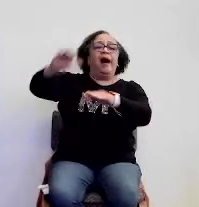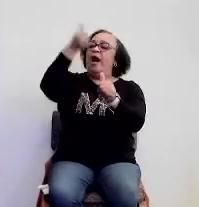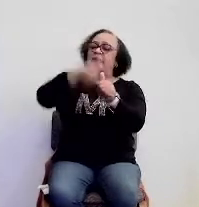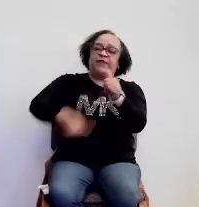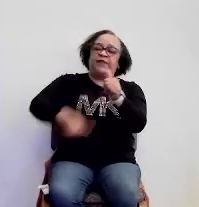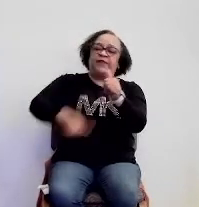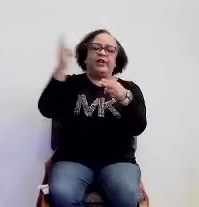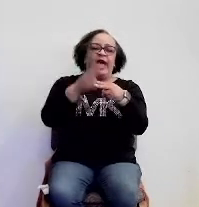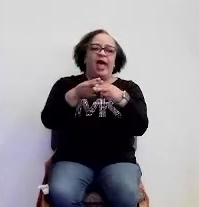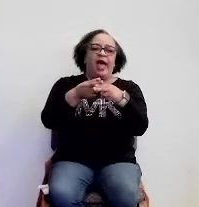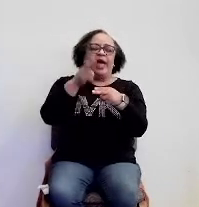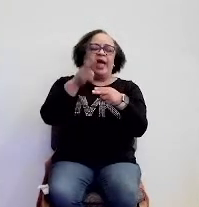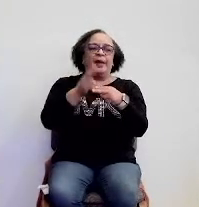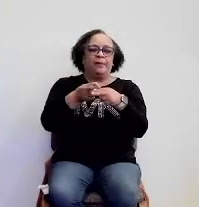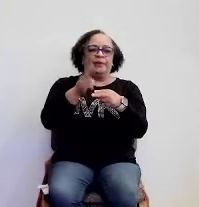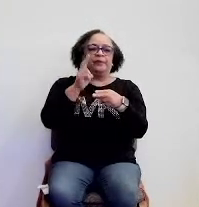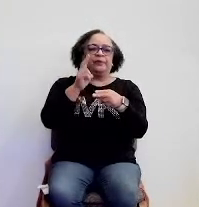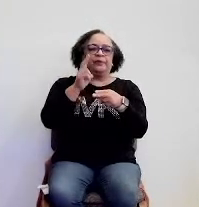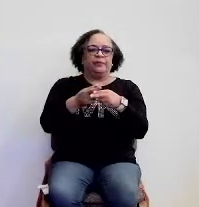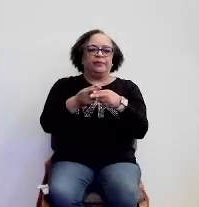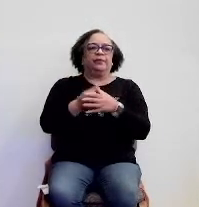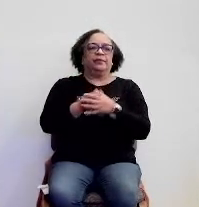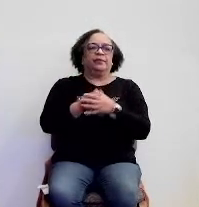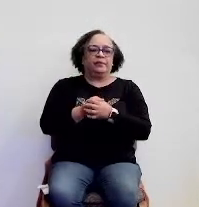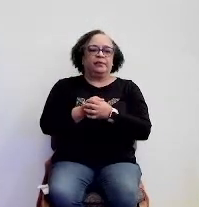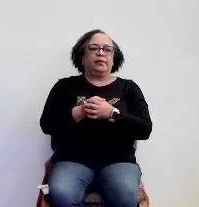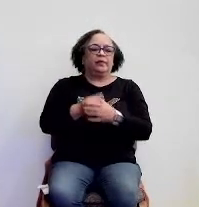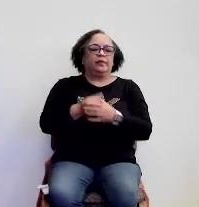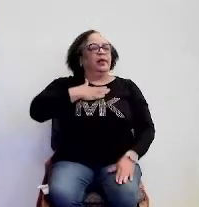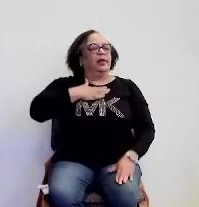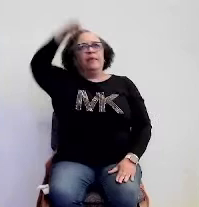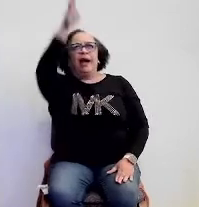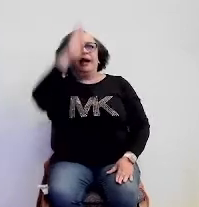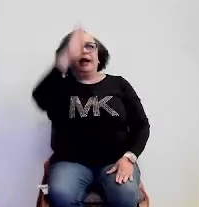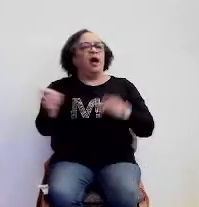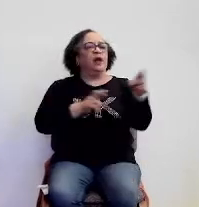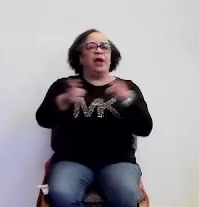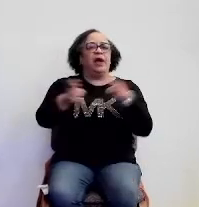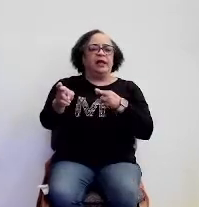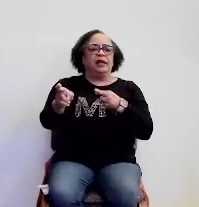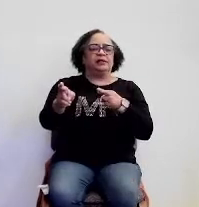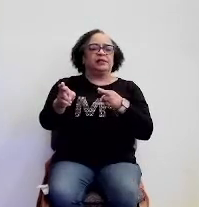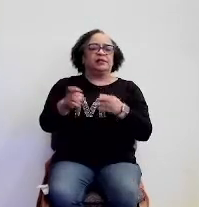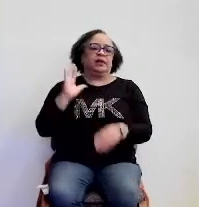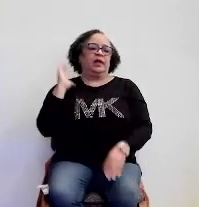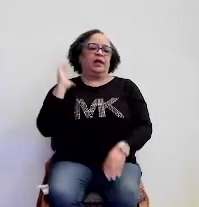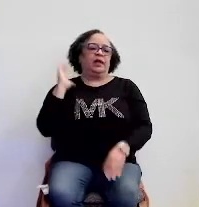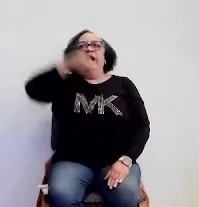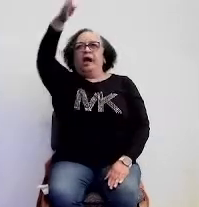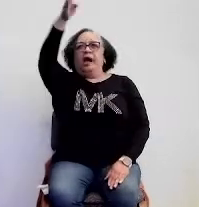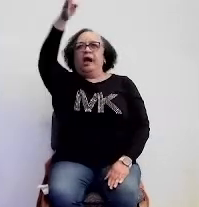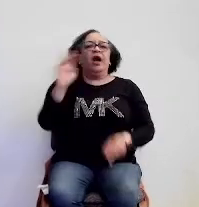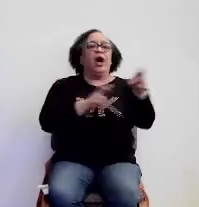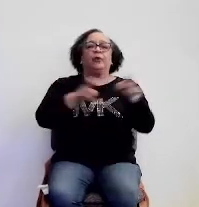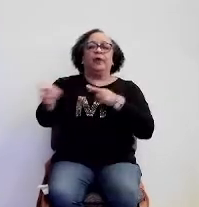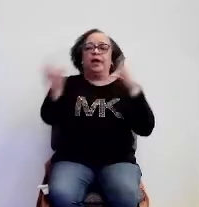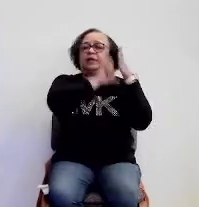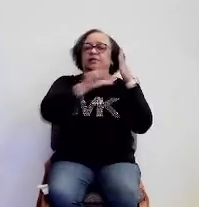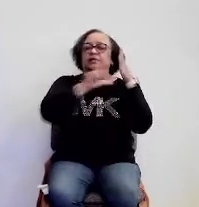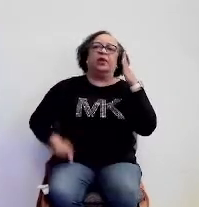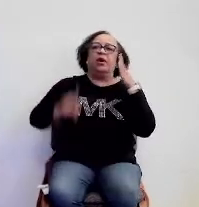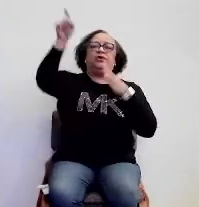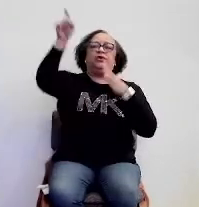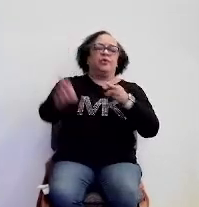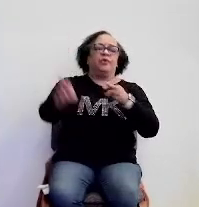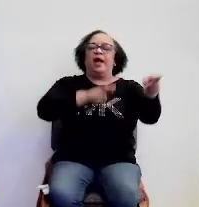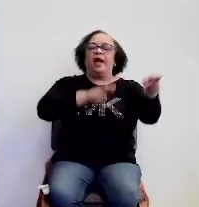reign above every name. My God reigns. My God reigns. Our God